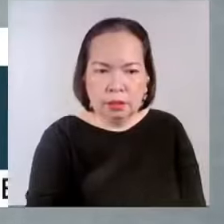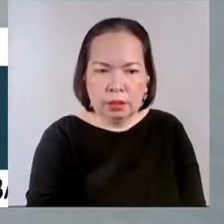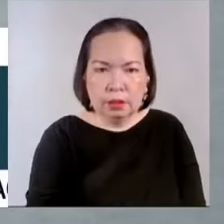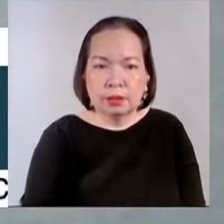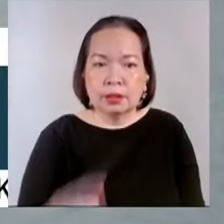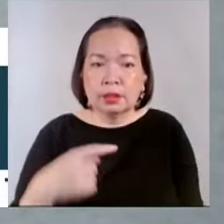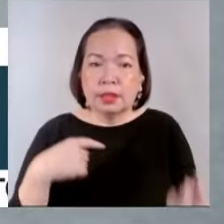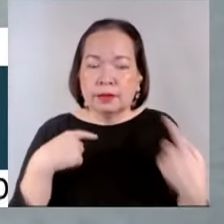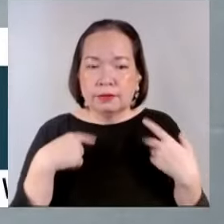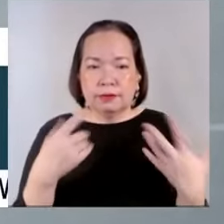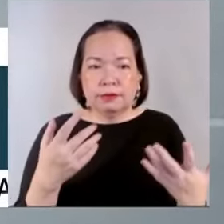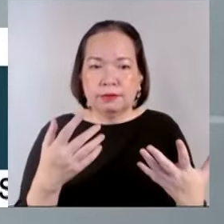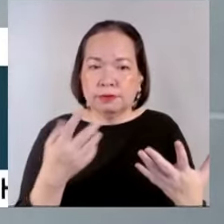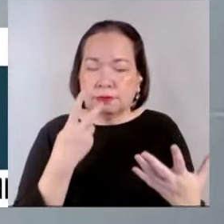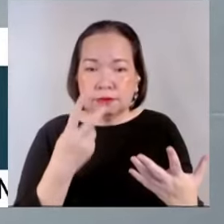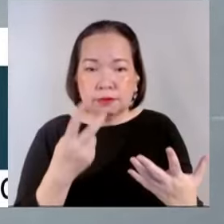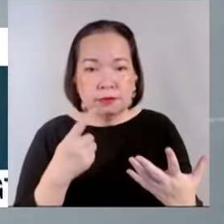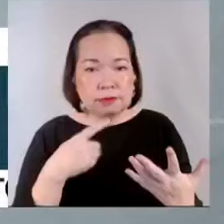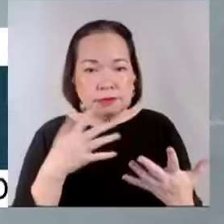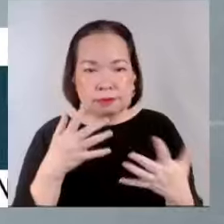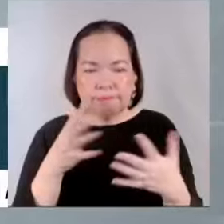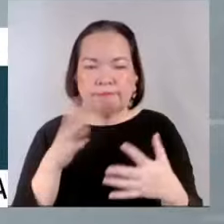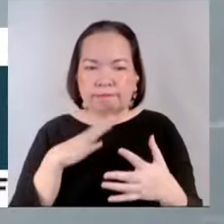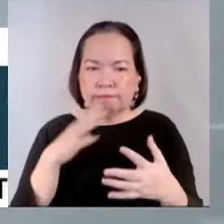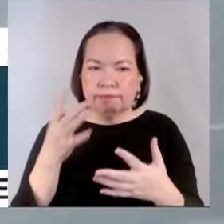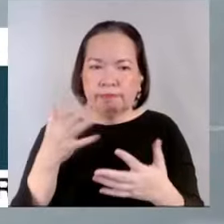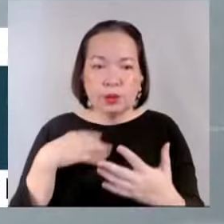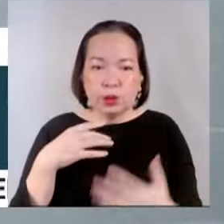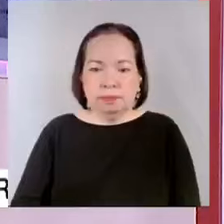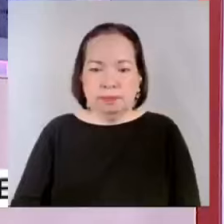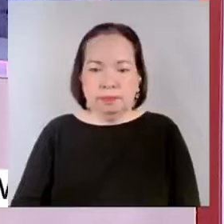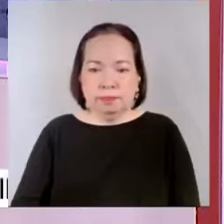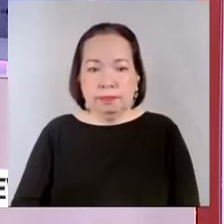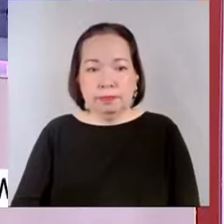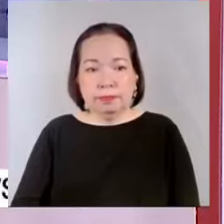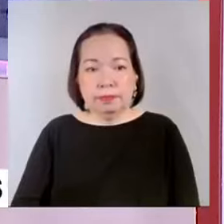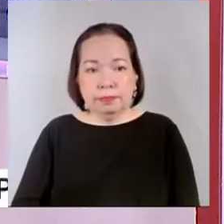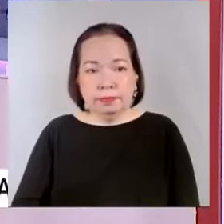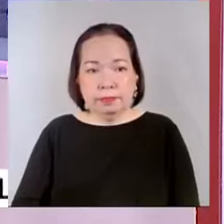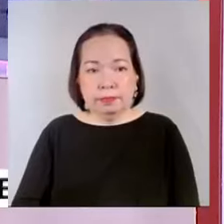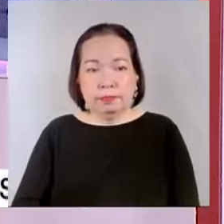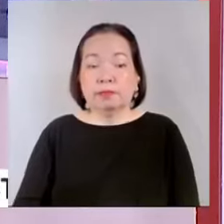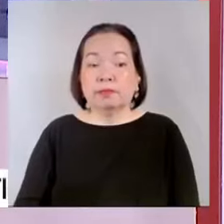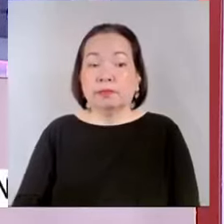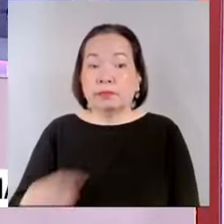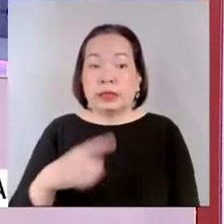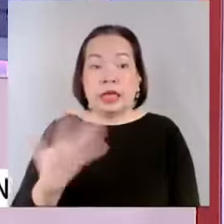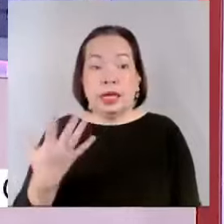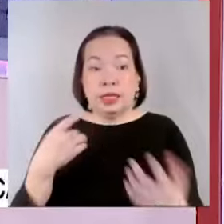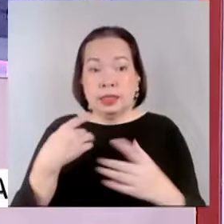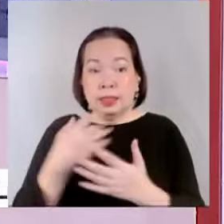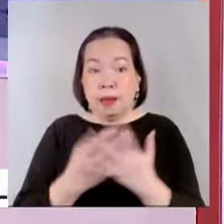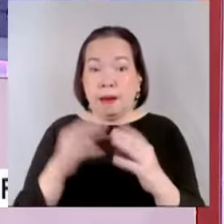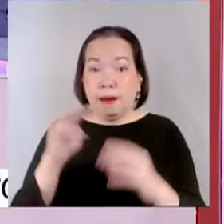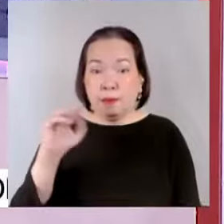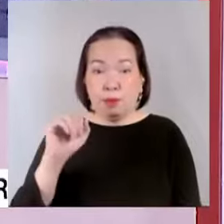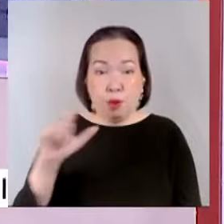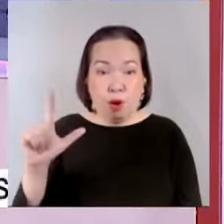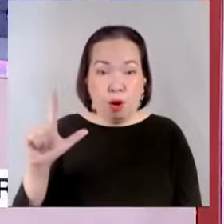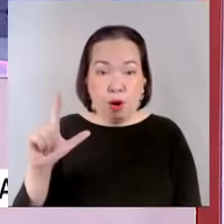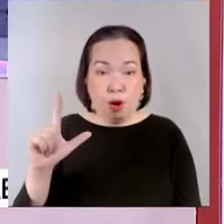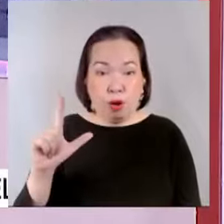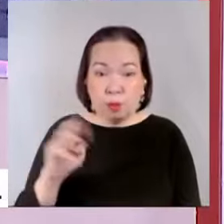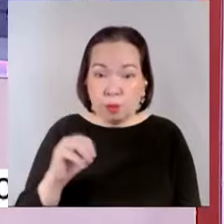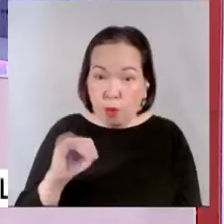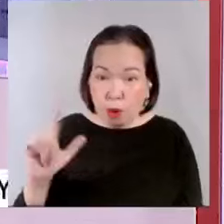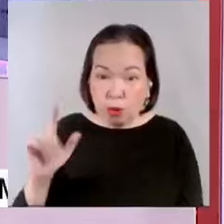it at that. Veronica Torres there of Pag-asa, thanks for joining us today. Several malls in the Philippines coming to the aid of the general public affected by